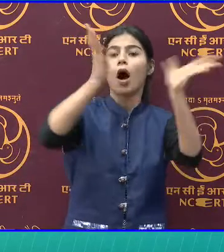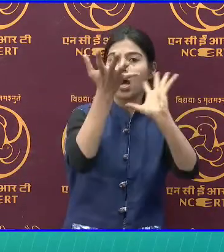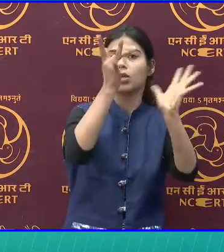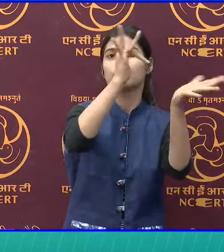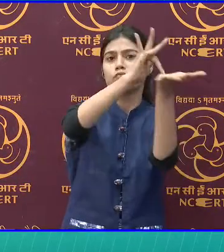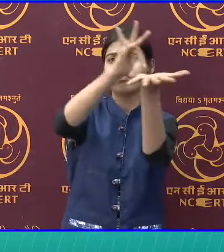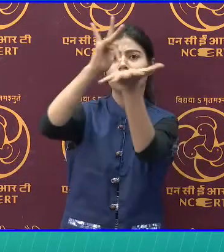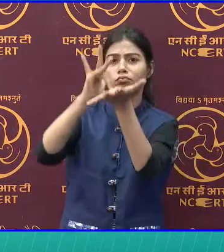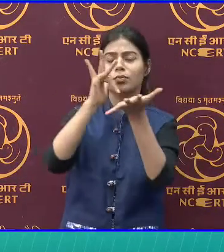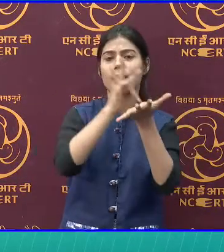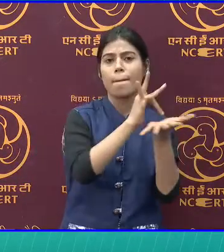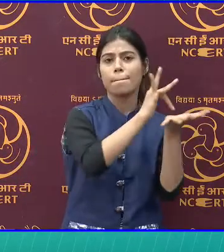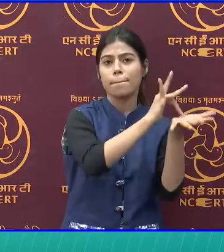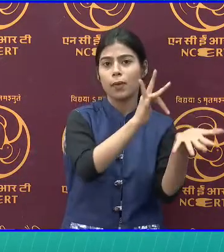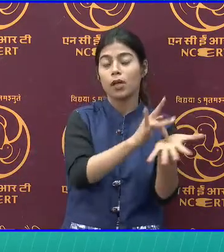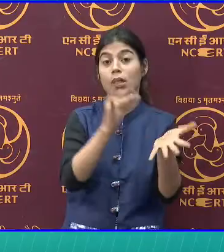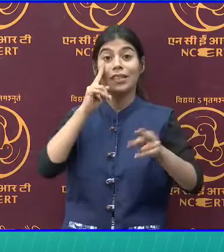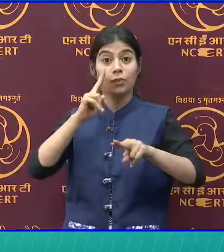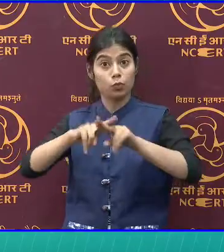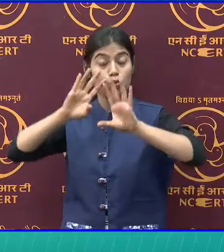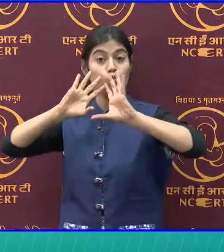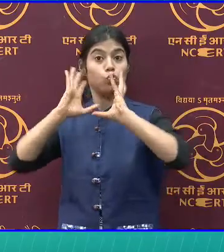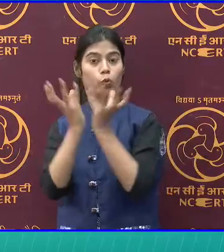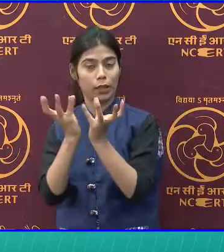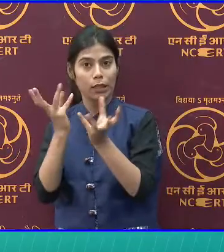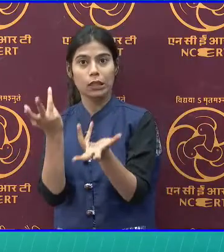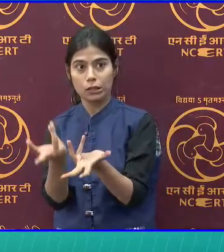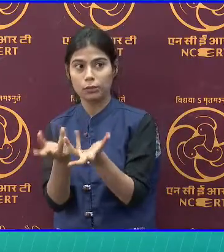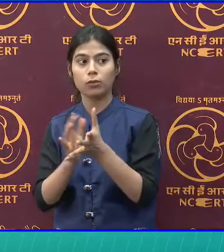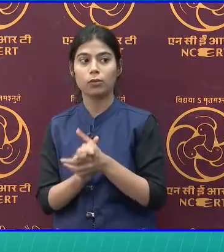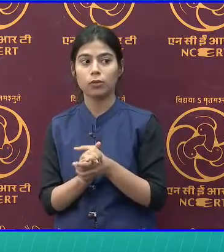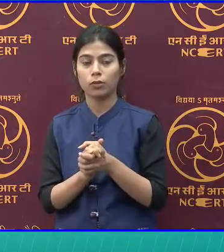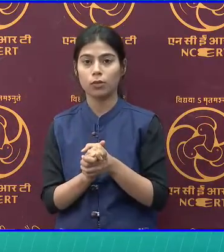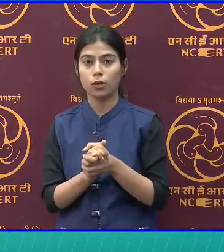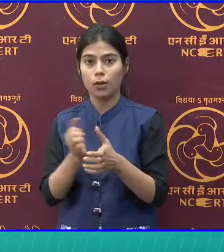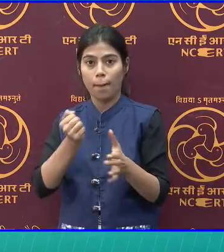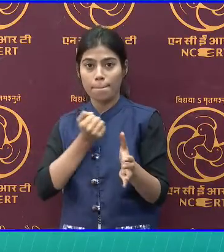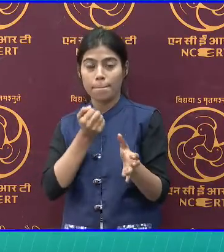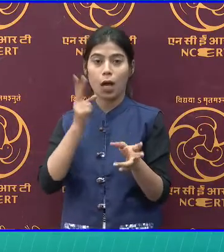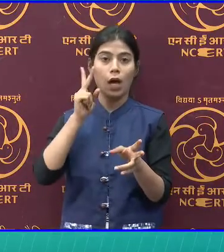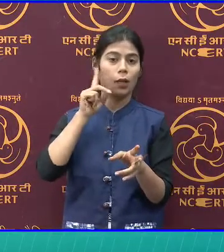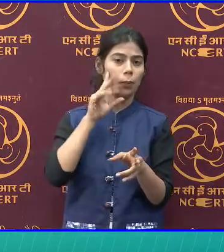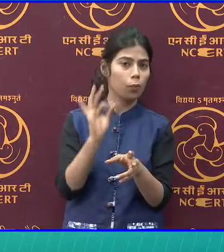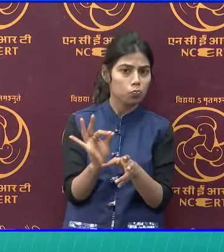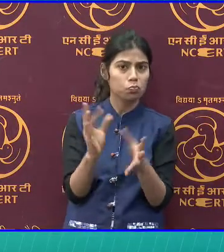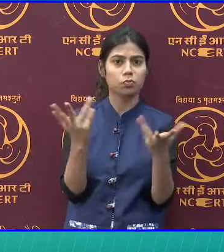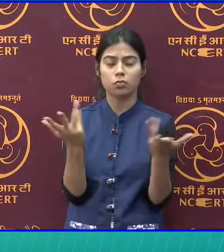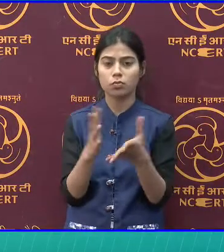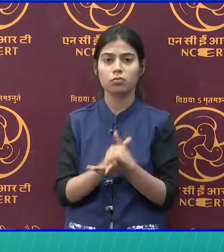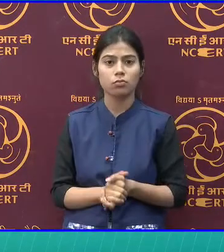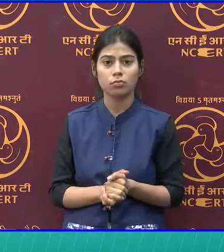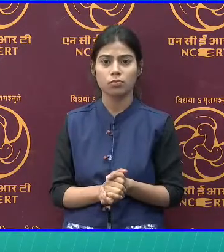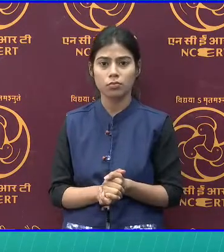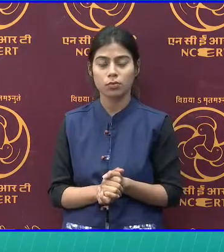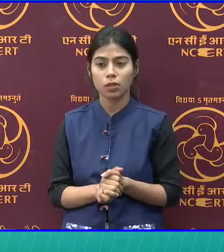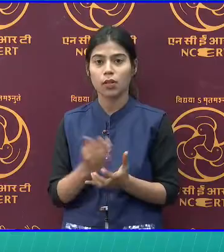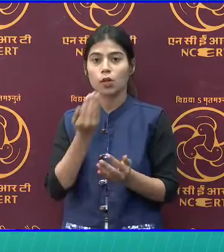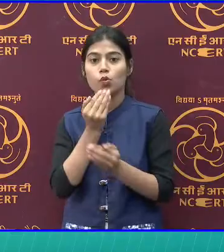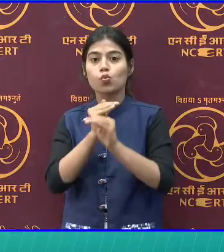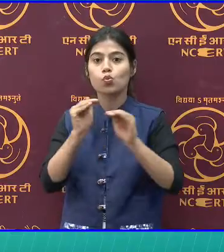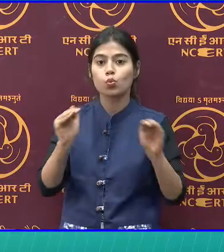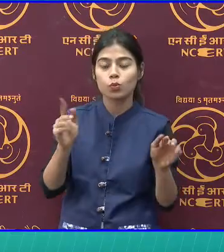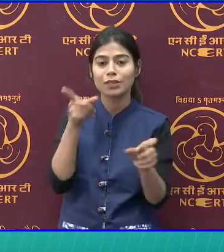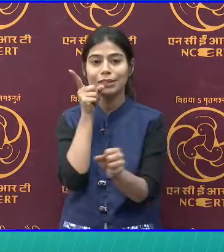so when you look at the geographical features, when my important take on for students and